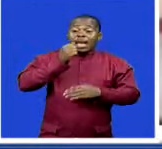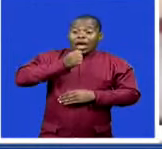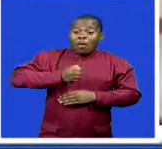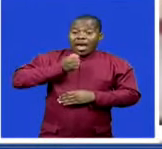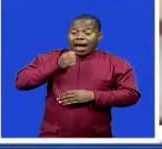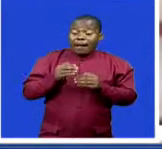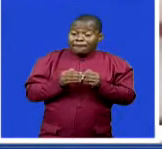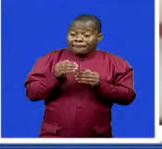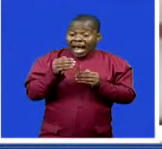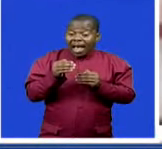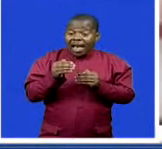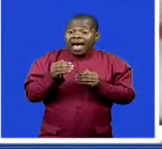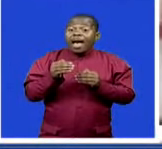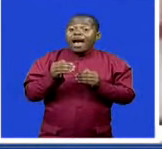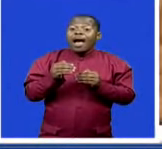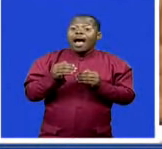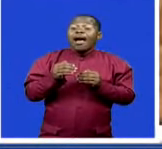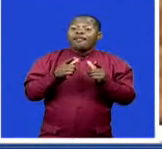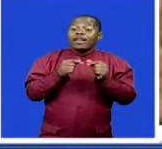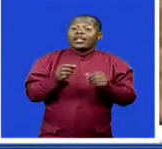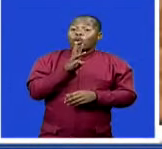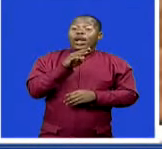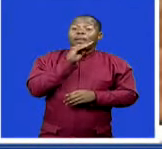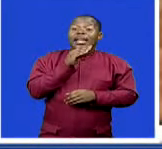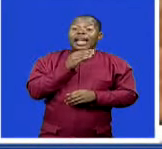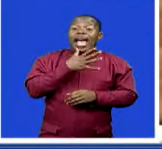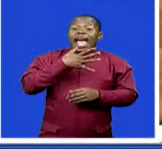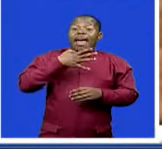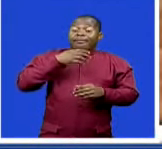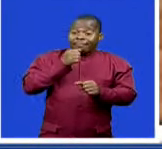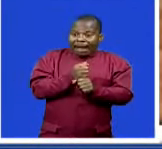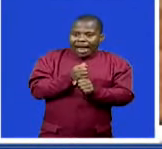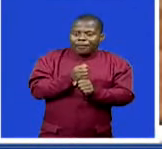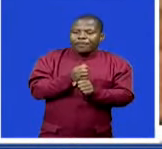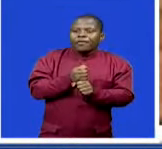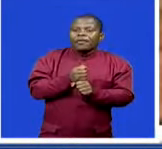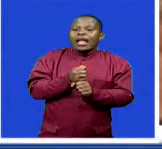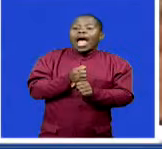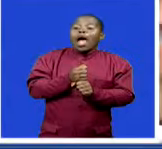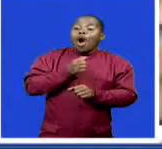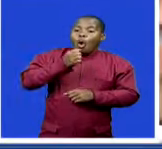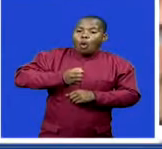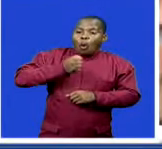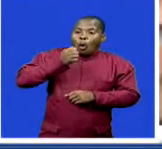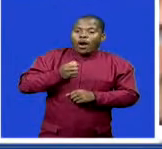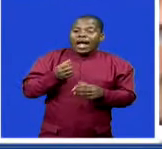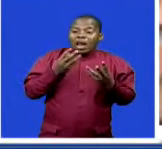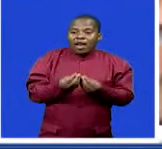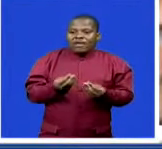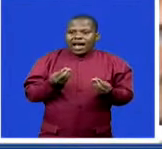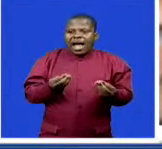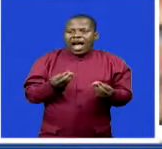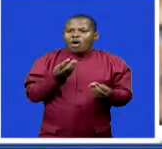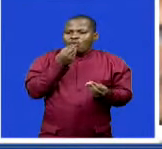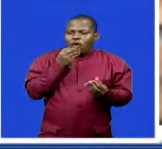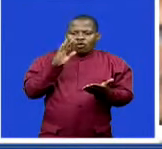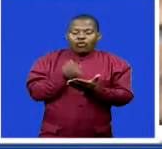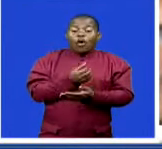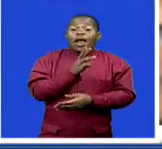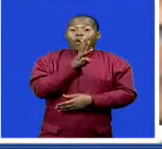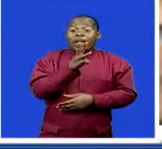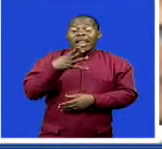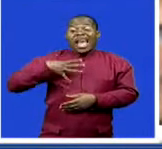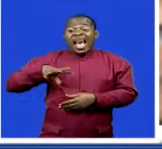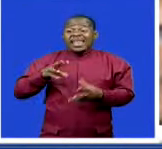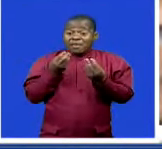completion, meals will be guaranteed every day as the infrastructure is secure. Kune bantwana